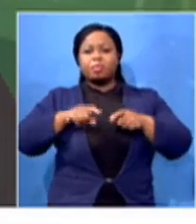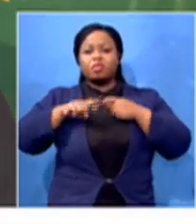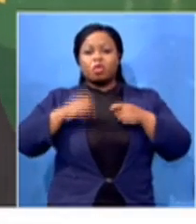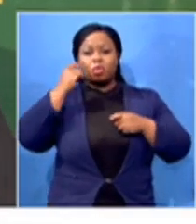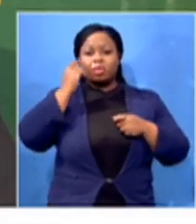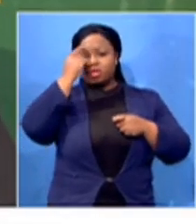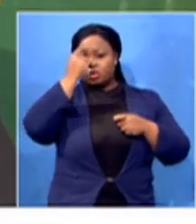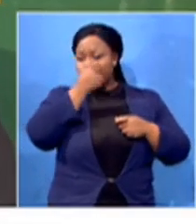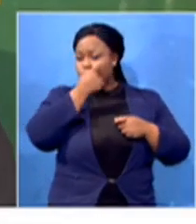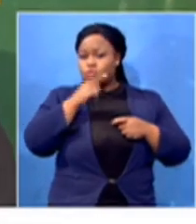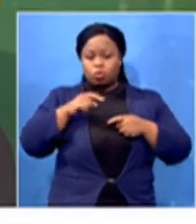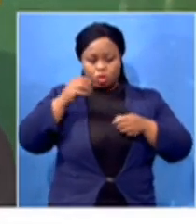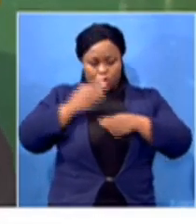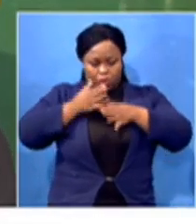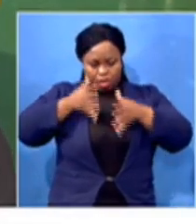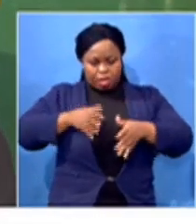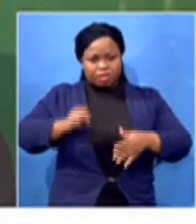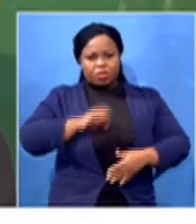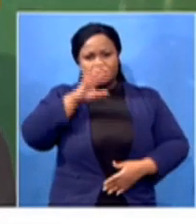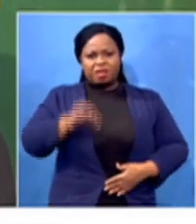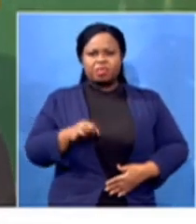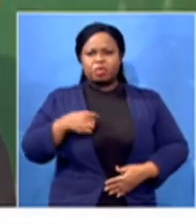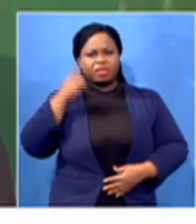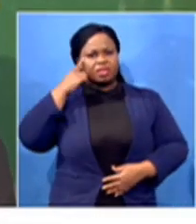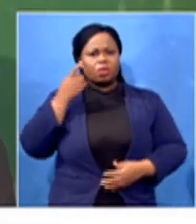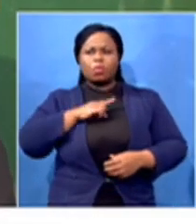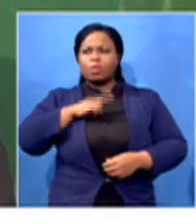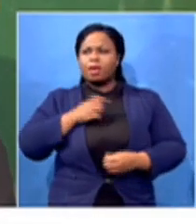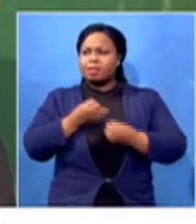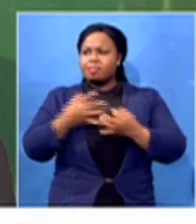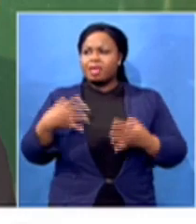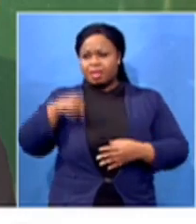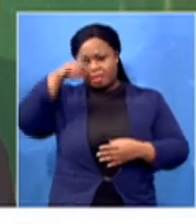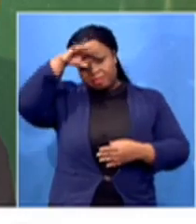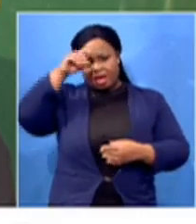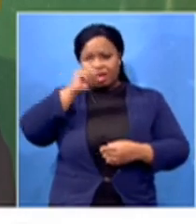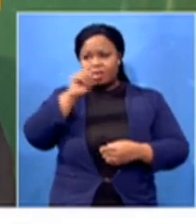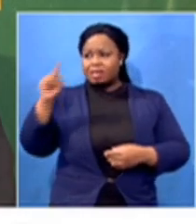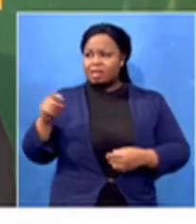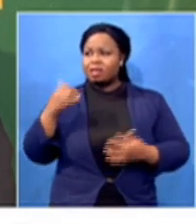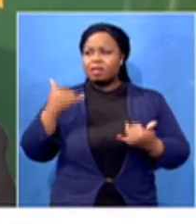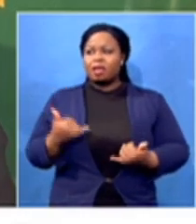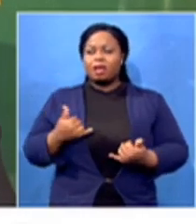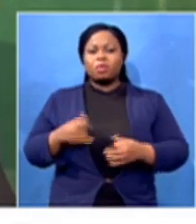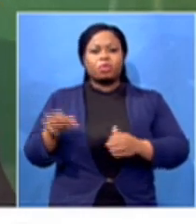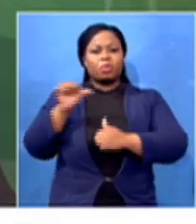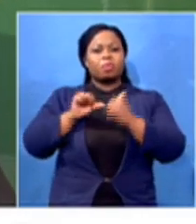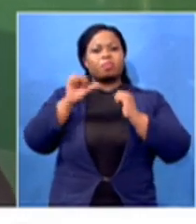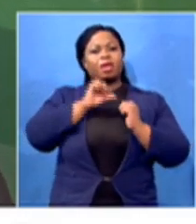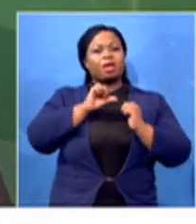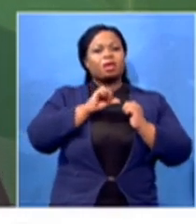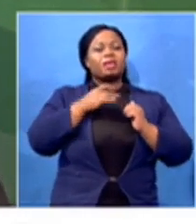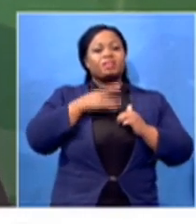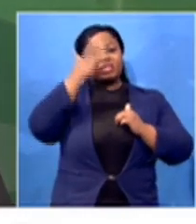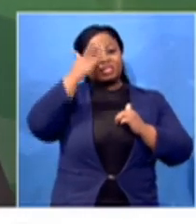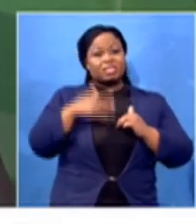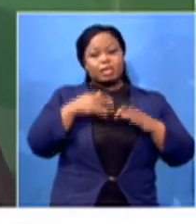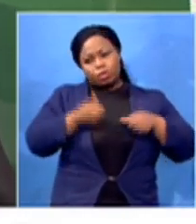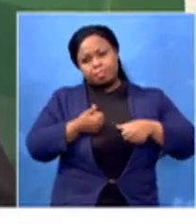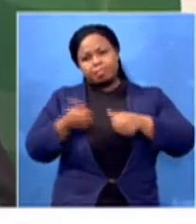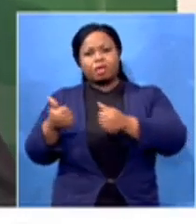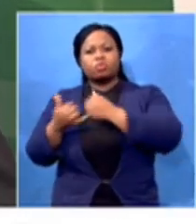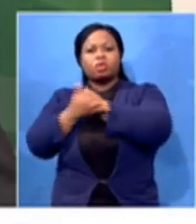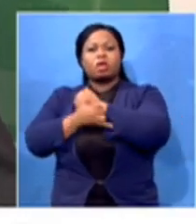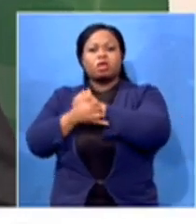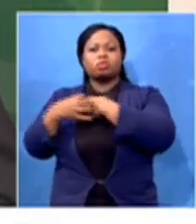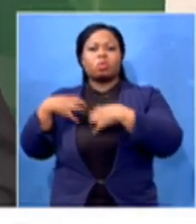how this can be kept urgently? Because a lot of mines, from what I hear, are sending people back when they're ill. What are the plans around trying